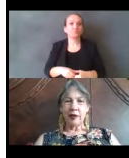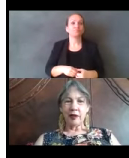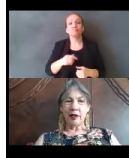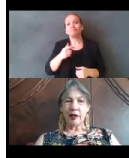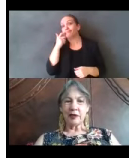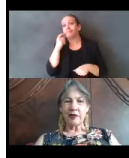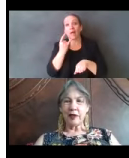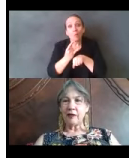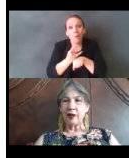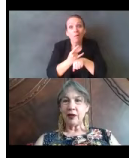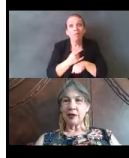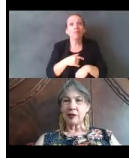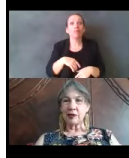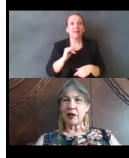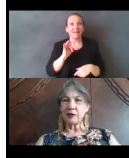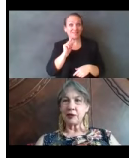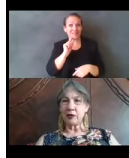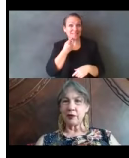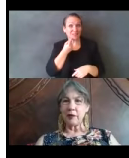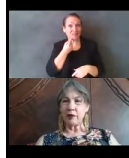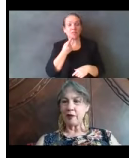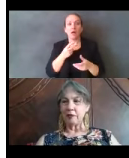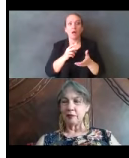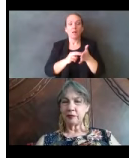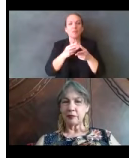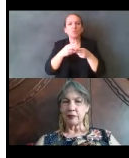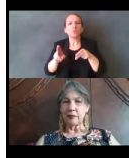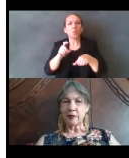Alcoholism, if severe enough, can cause loss of short-term memory.